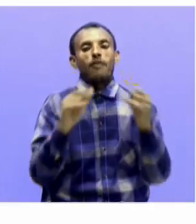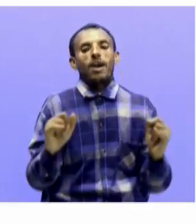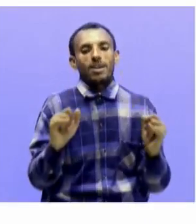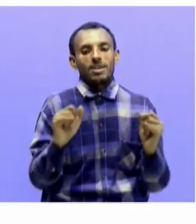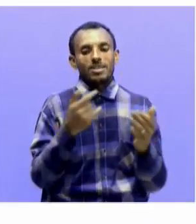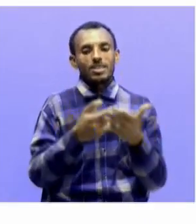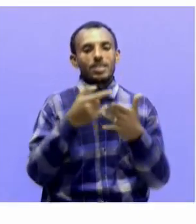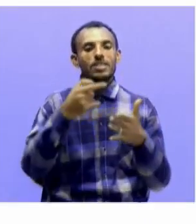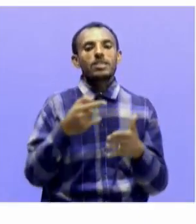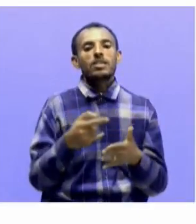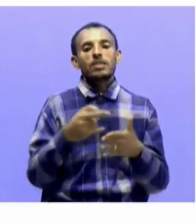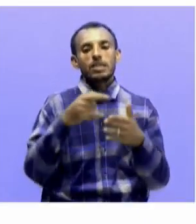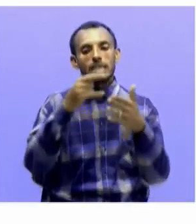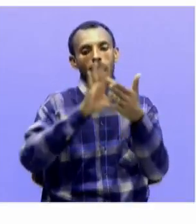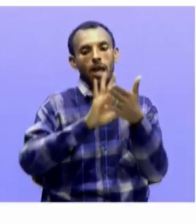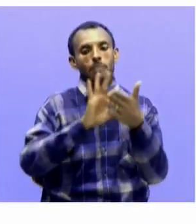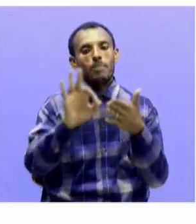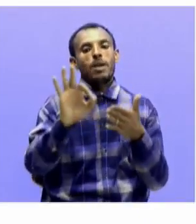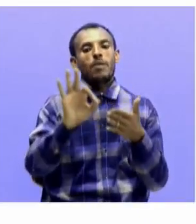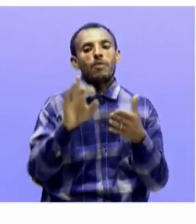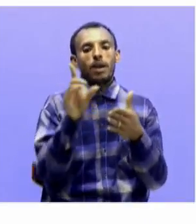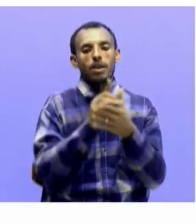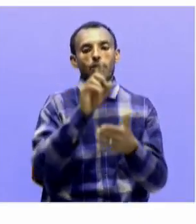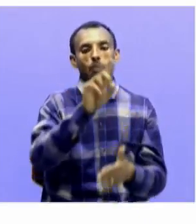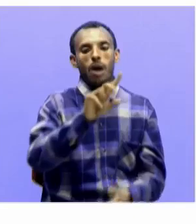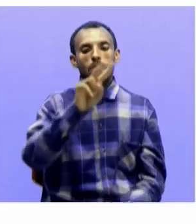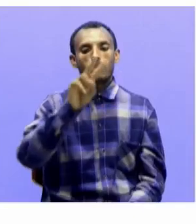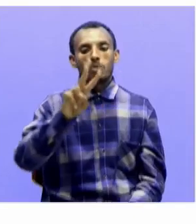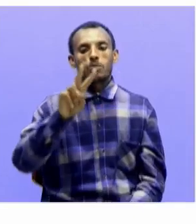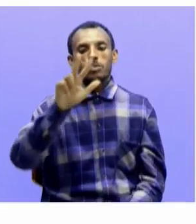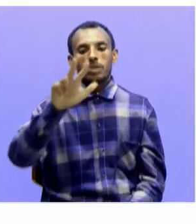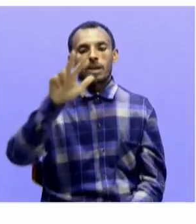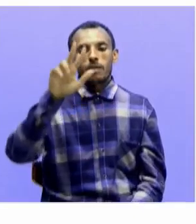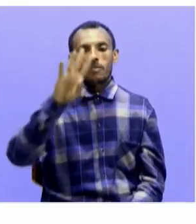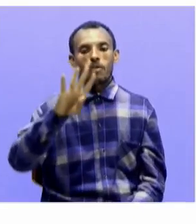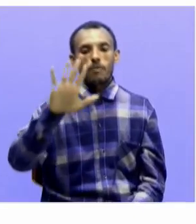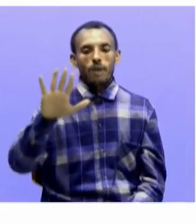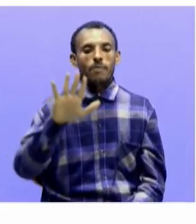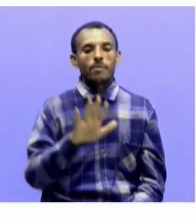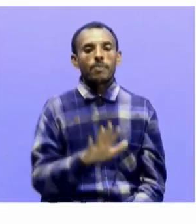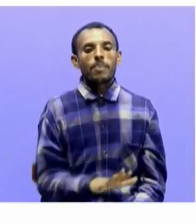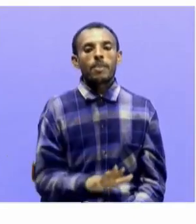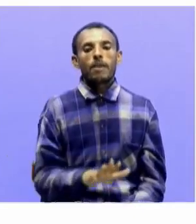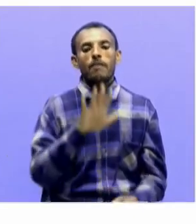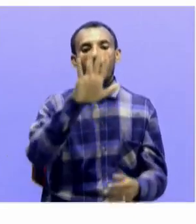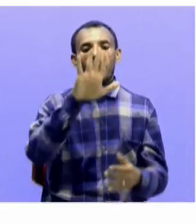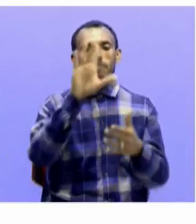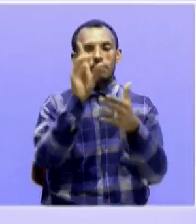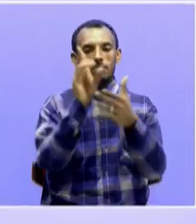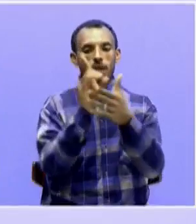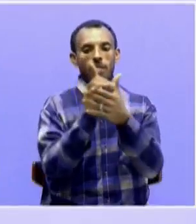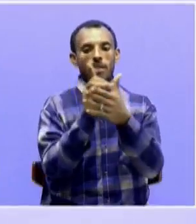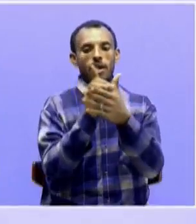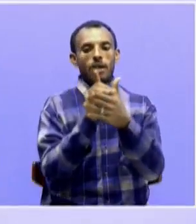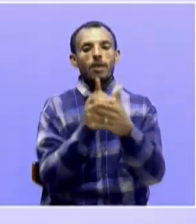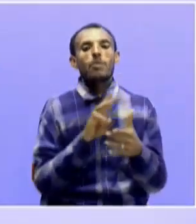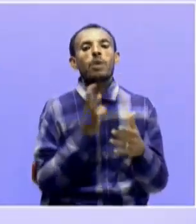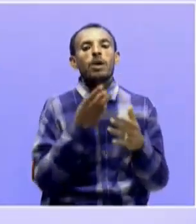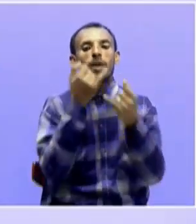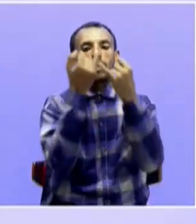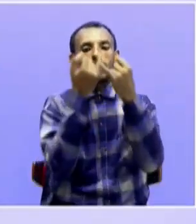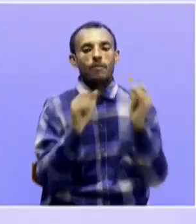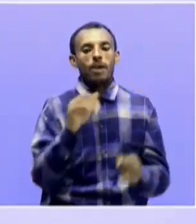by the number of data here, 1, 2, 3, 4, 5. We have 5 data, we divide by